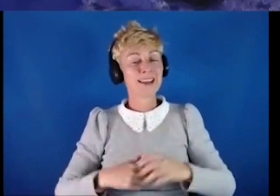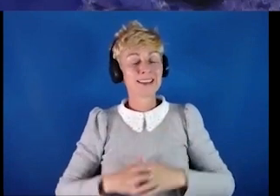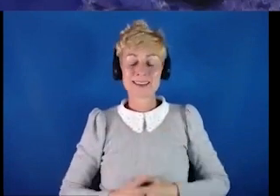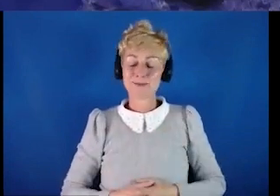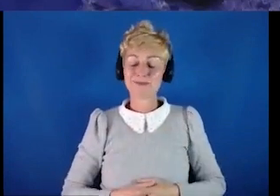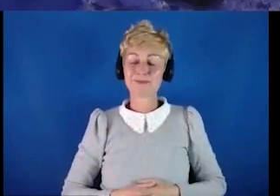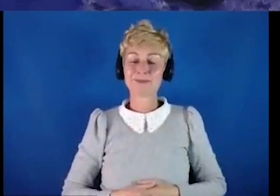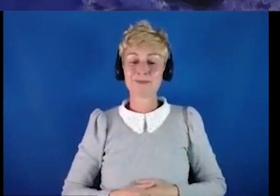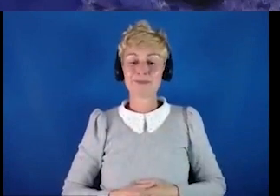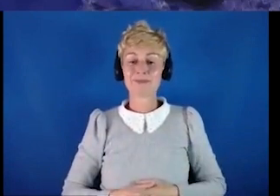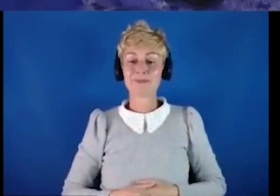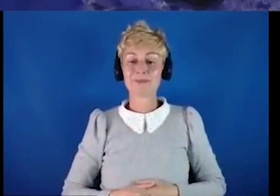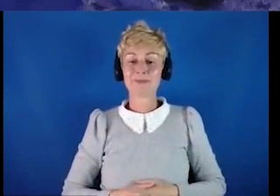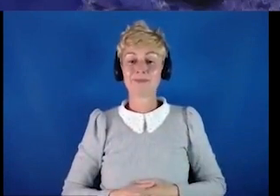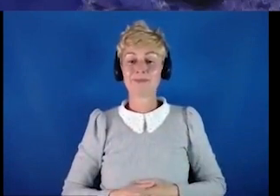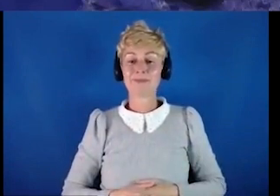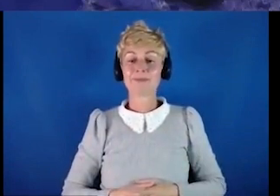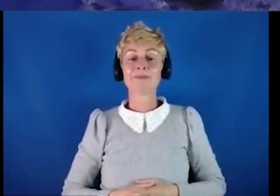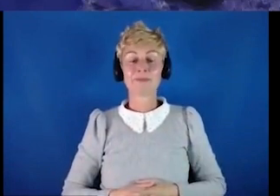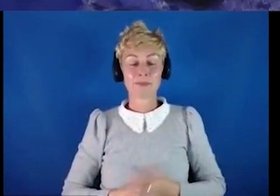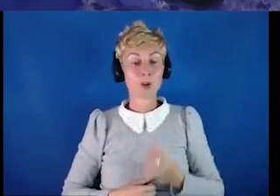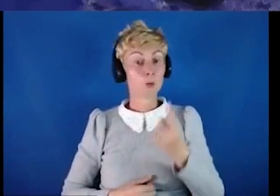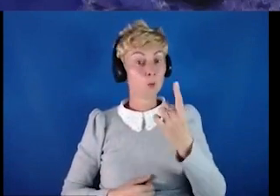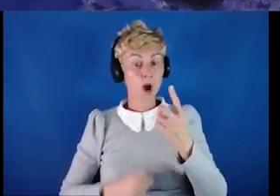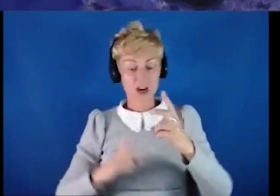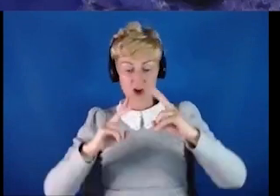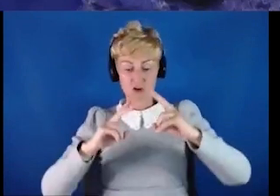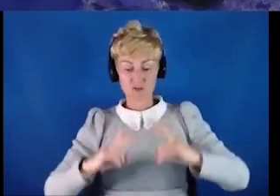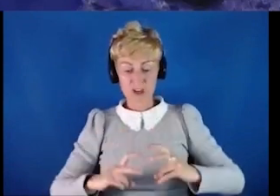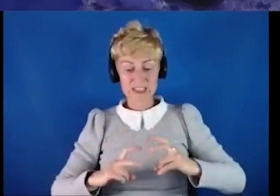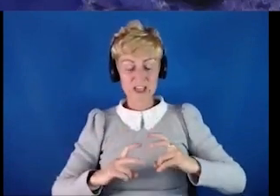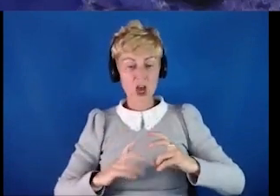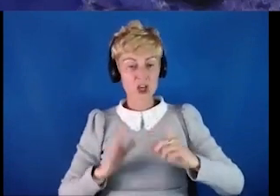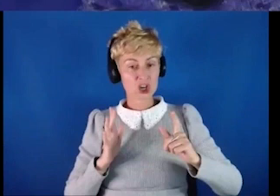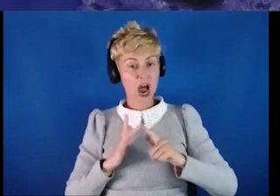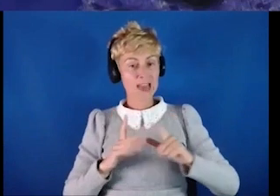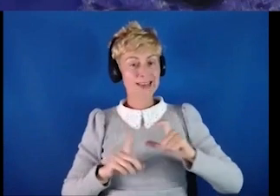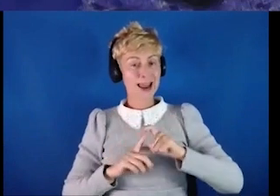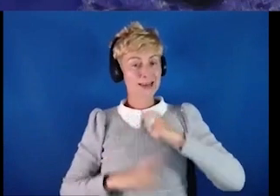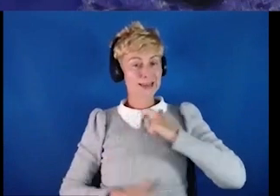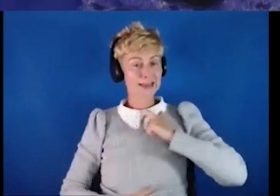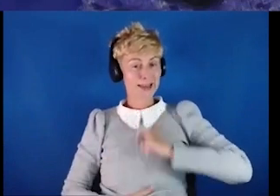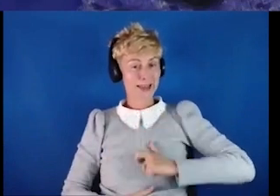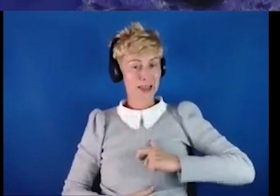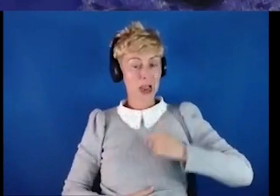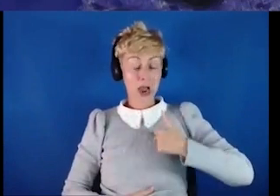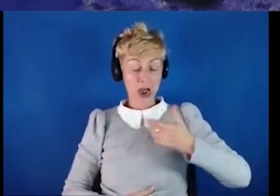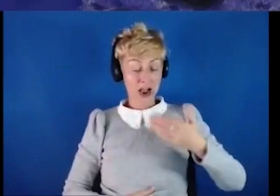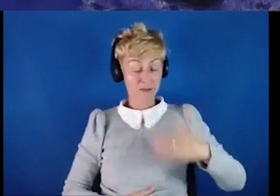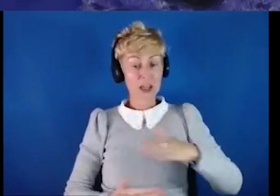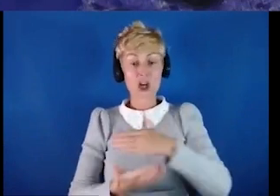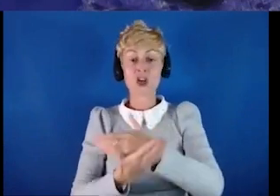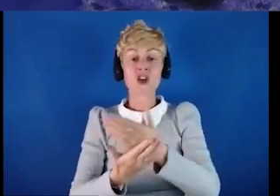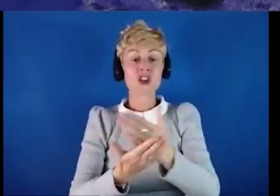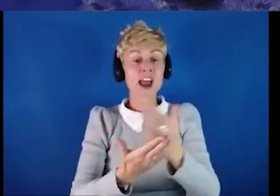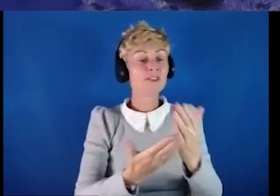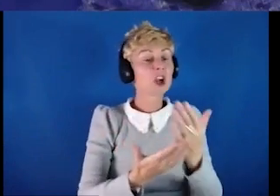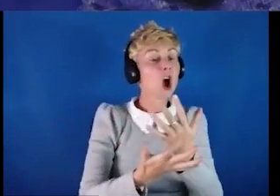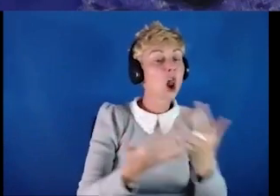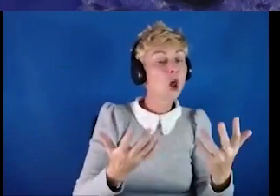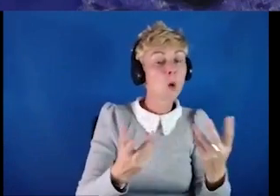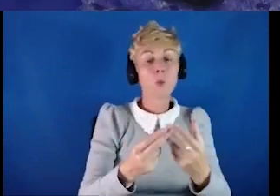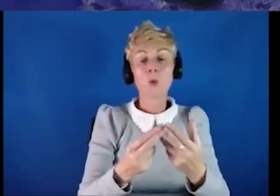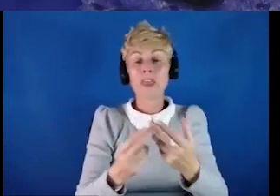of research identities that I've been sharing quite a lot with our artists at the